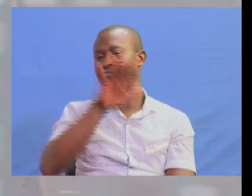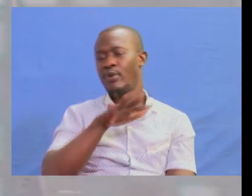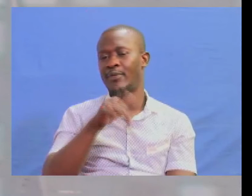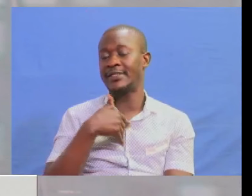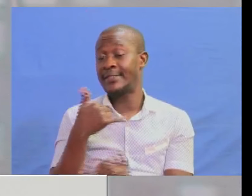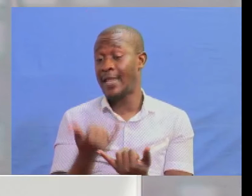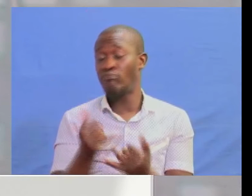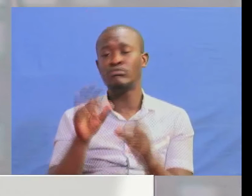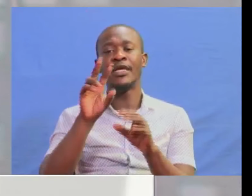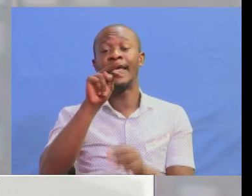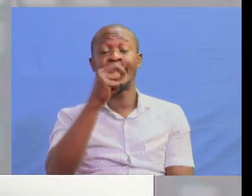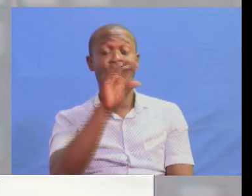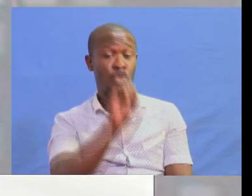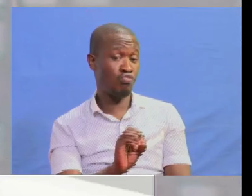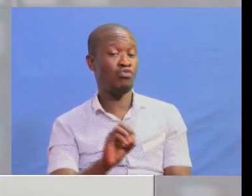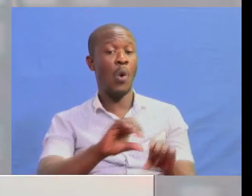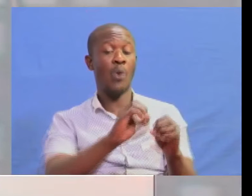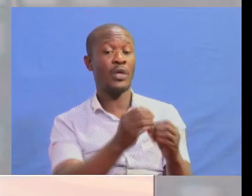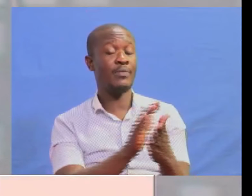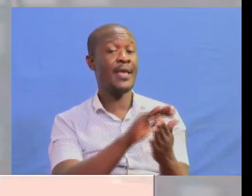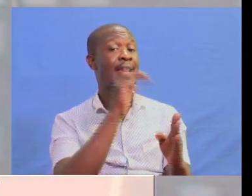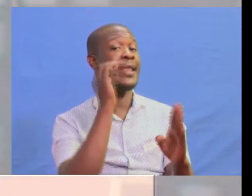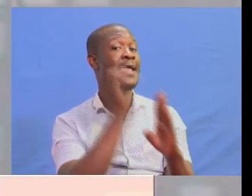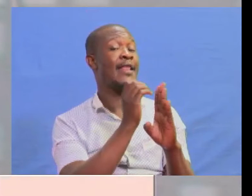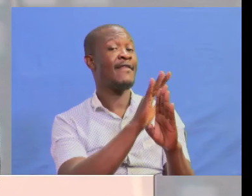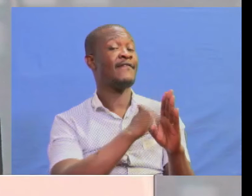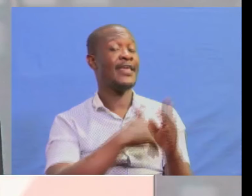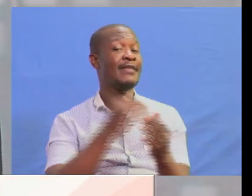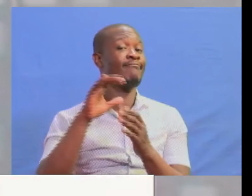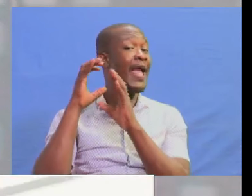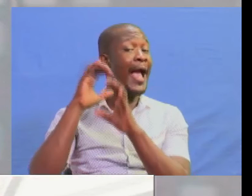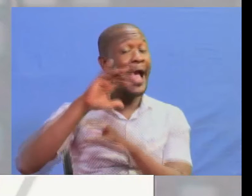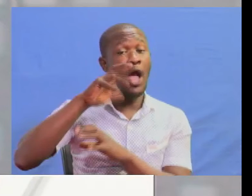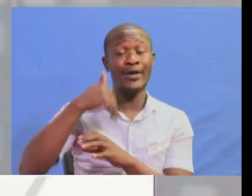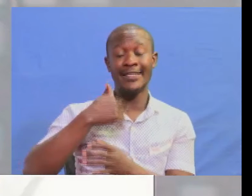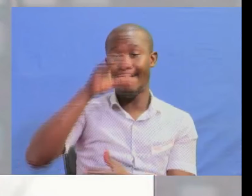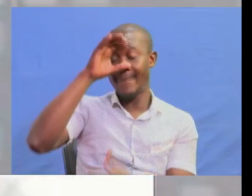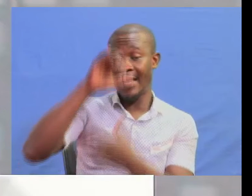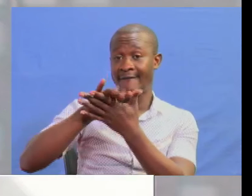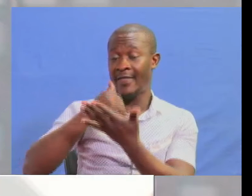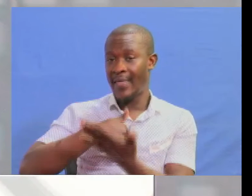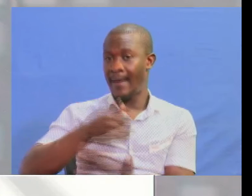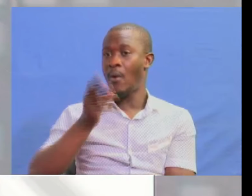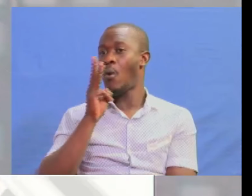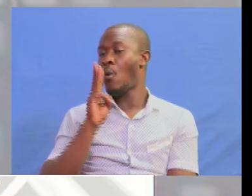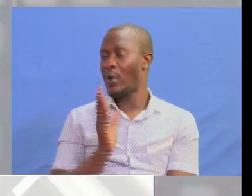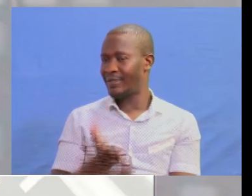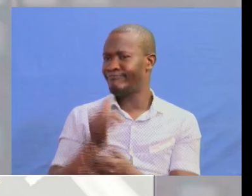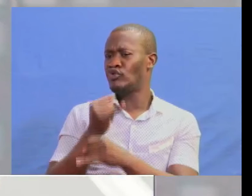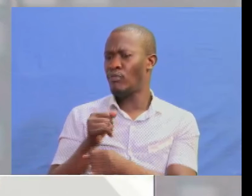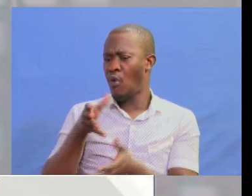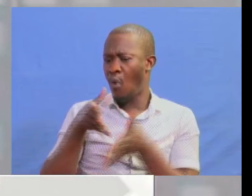and non-governmental organizations in Kilifi County, where the stakeholders believe that the marine job opportunities